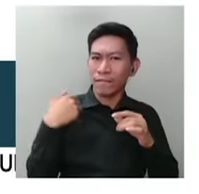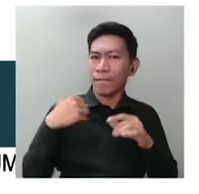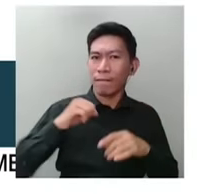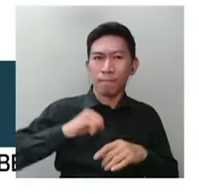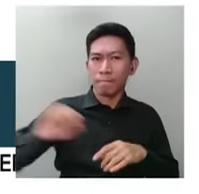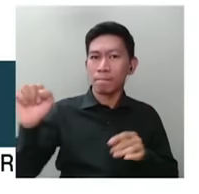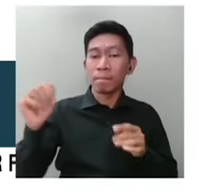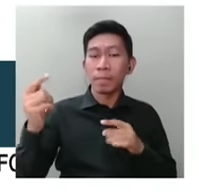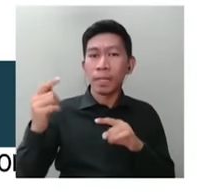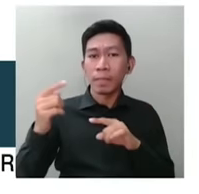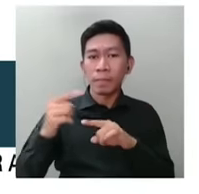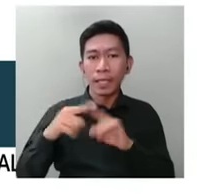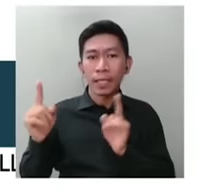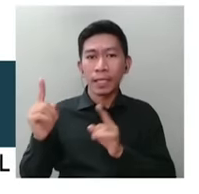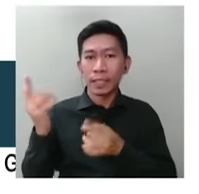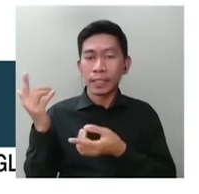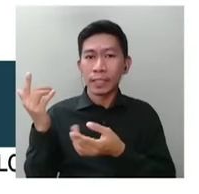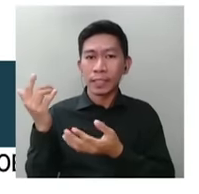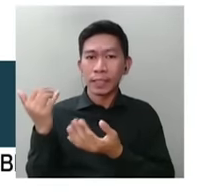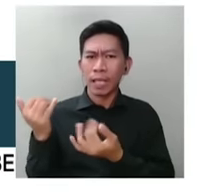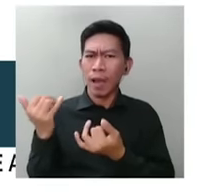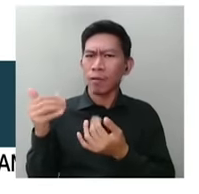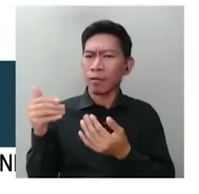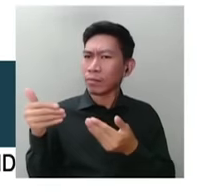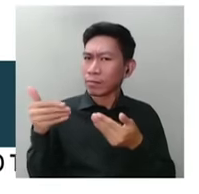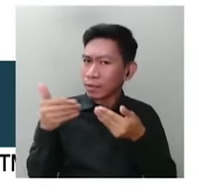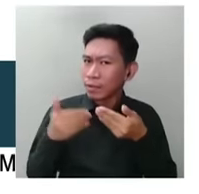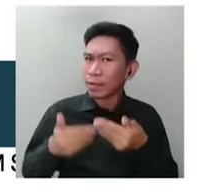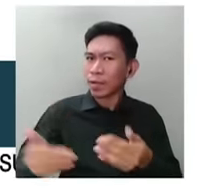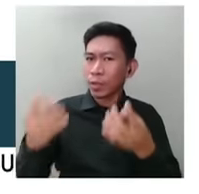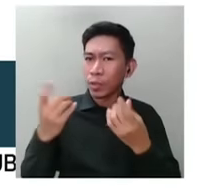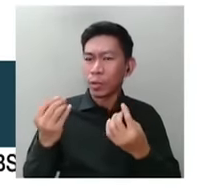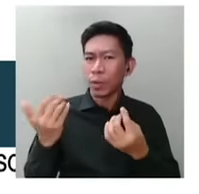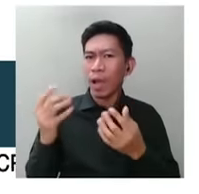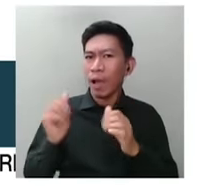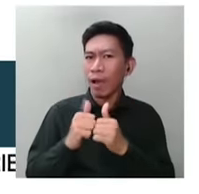step forward and make these claims totally irrelevant?